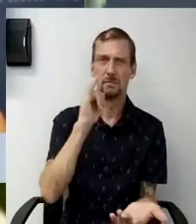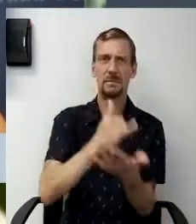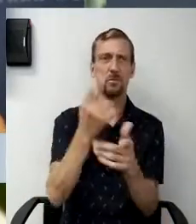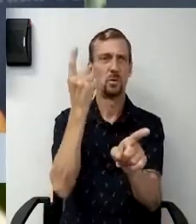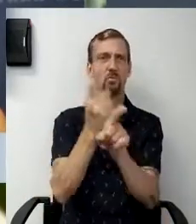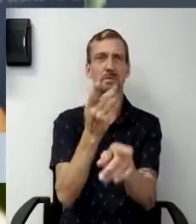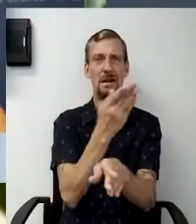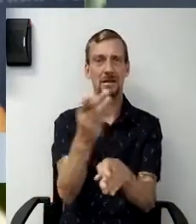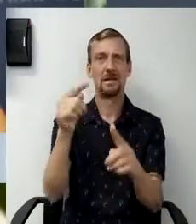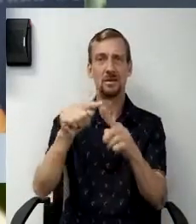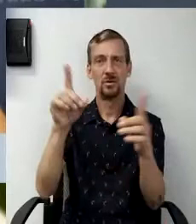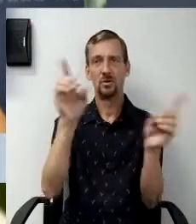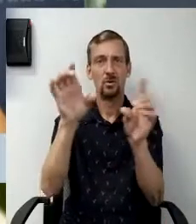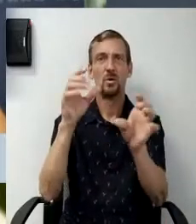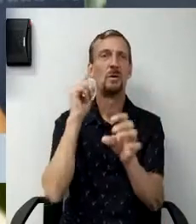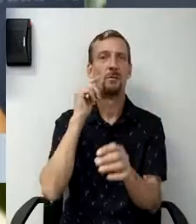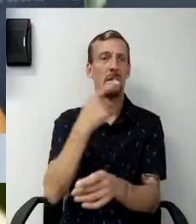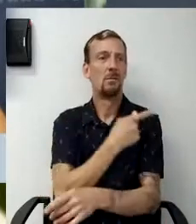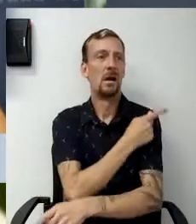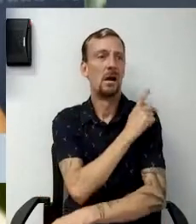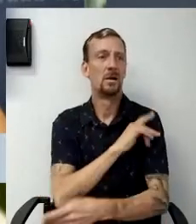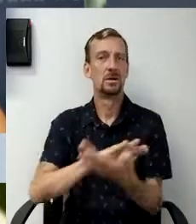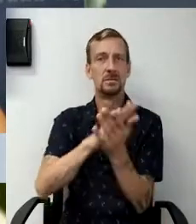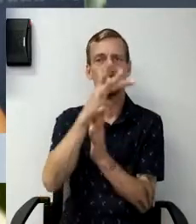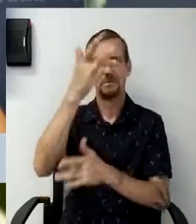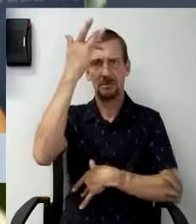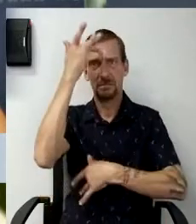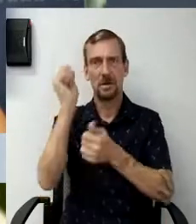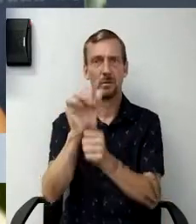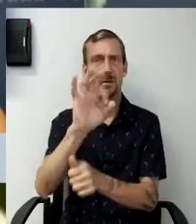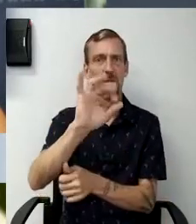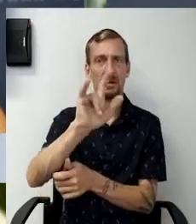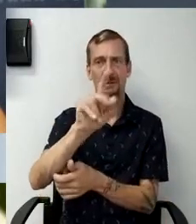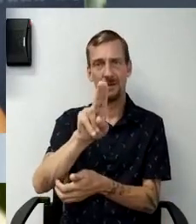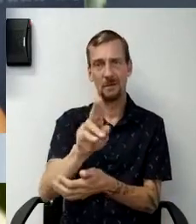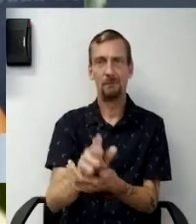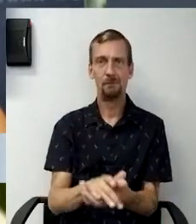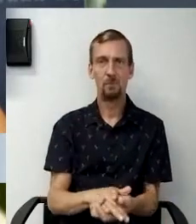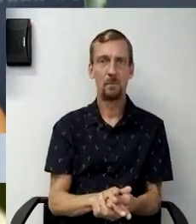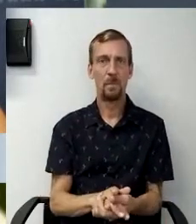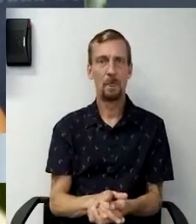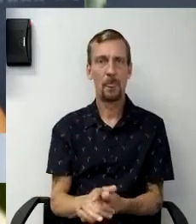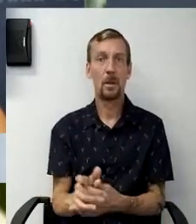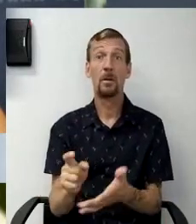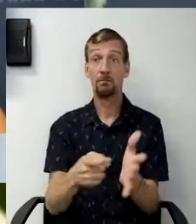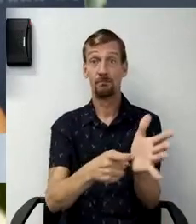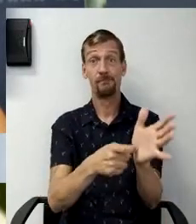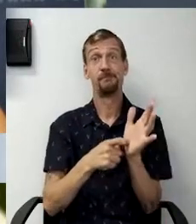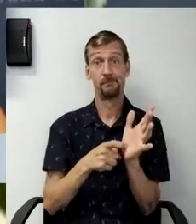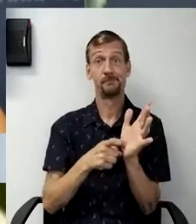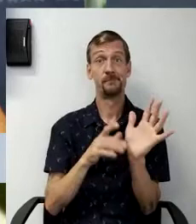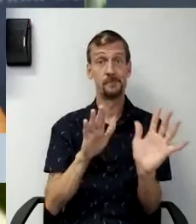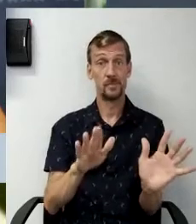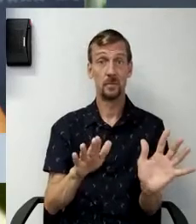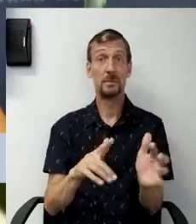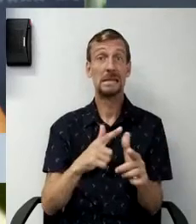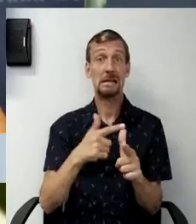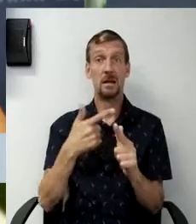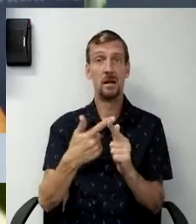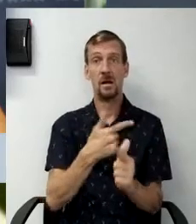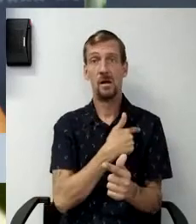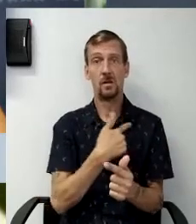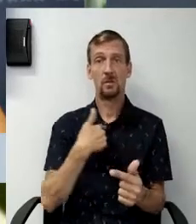thing to do to protect our patients from getting sick with the flu. So it became mandatory, and we have